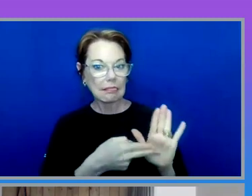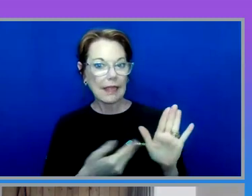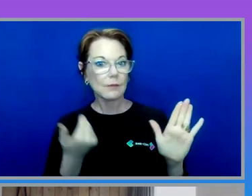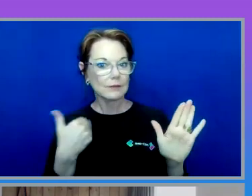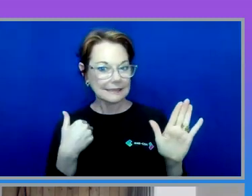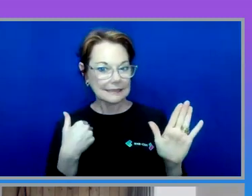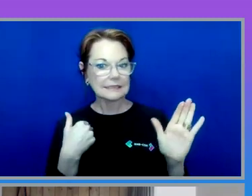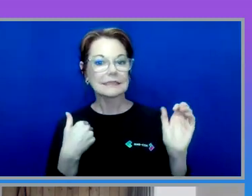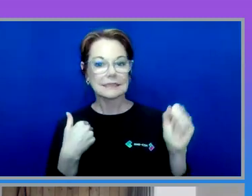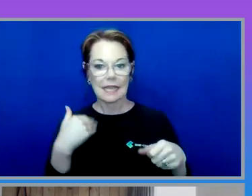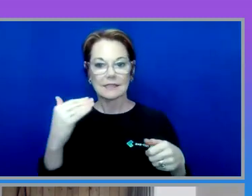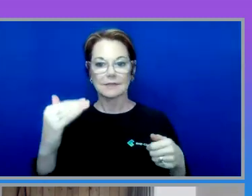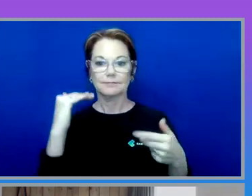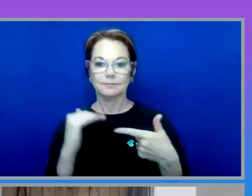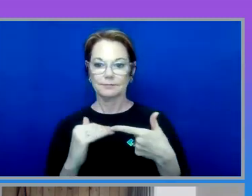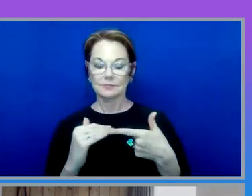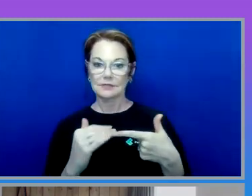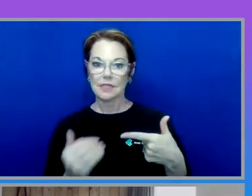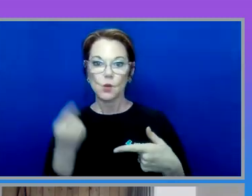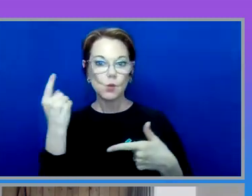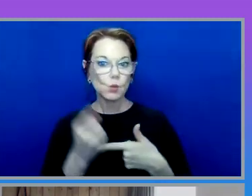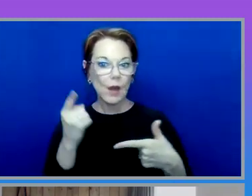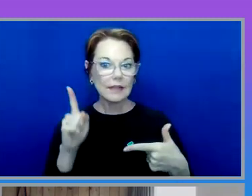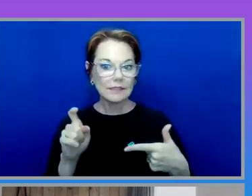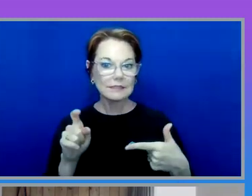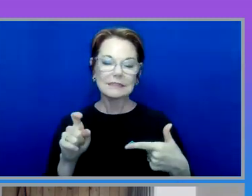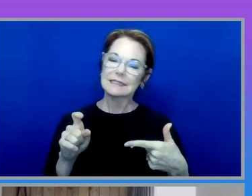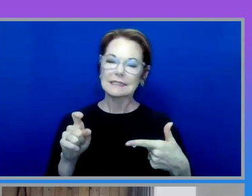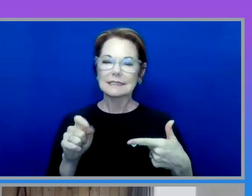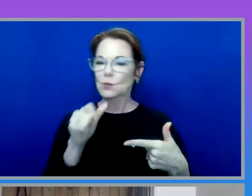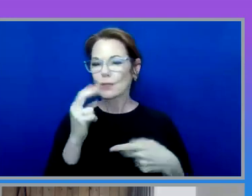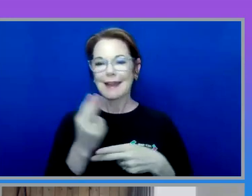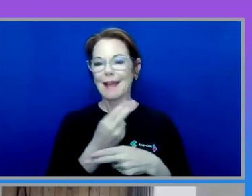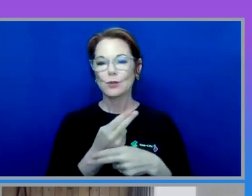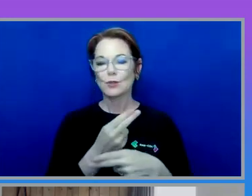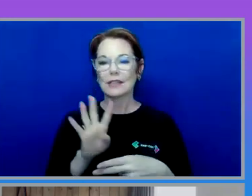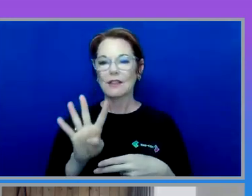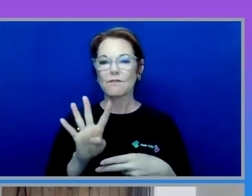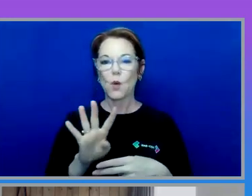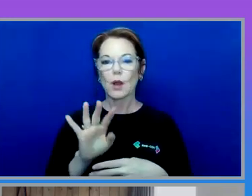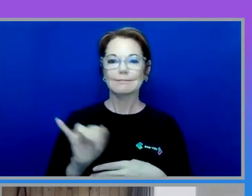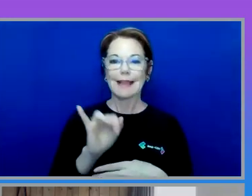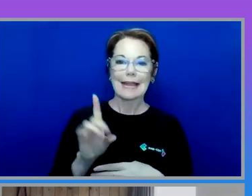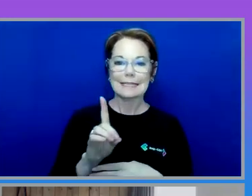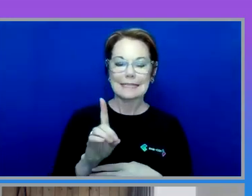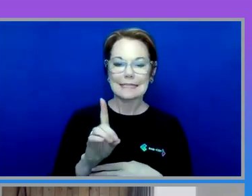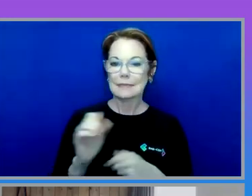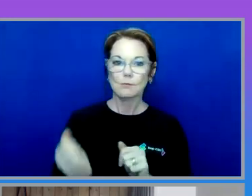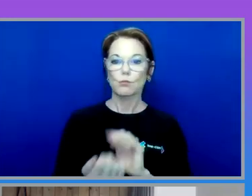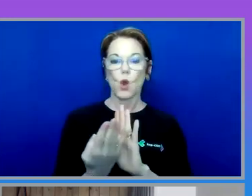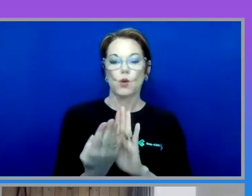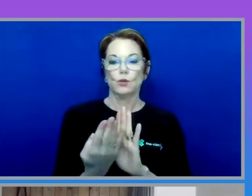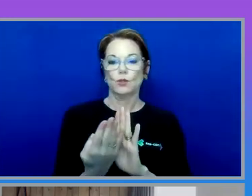Yep. Is it correct? Well, we're not using the for ID approach